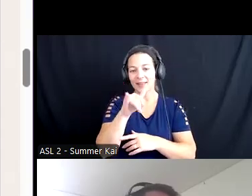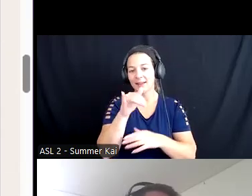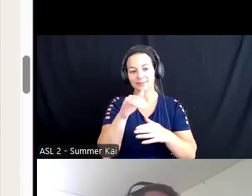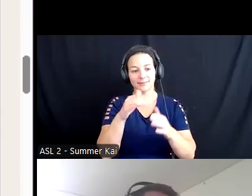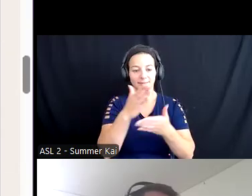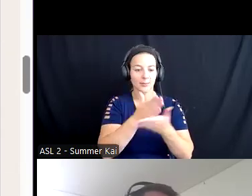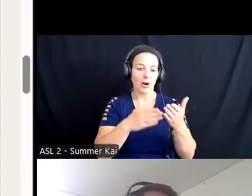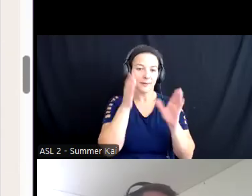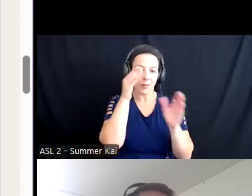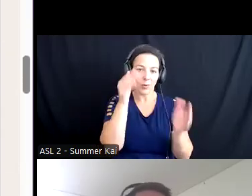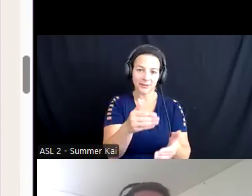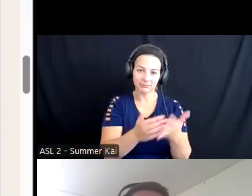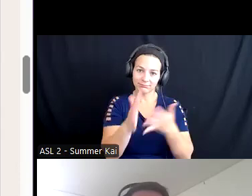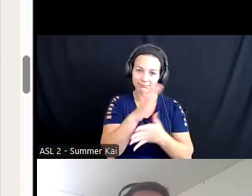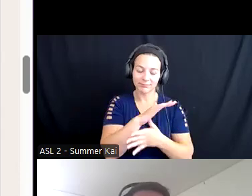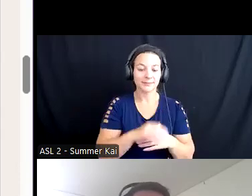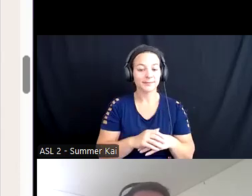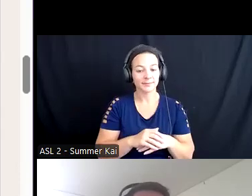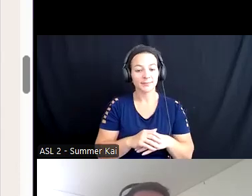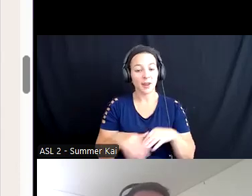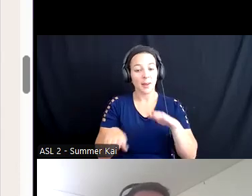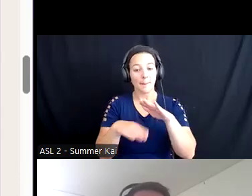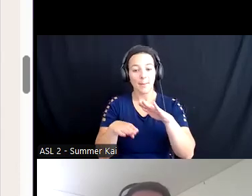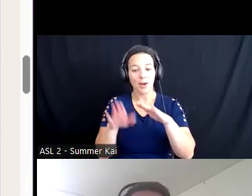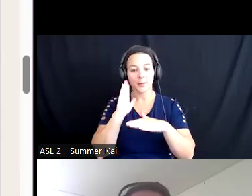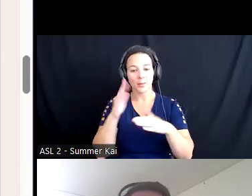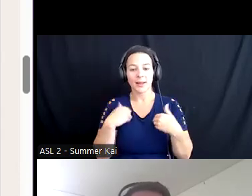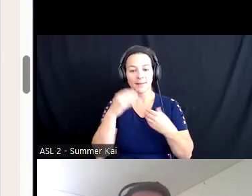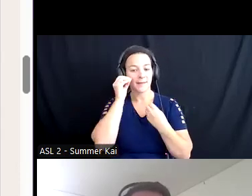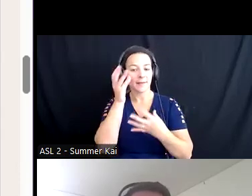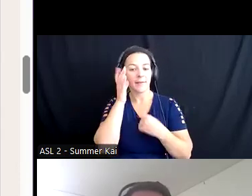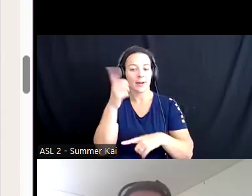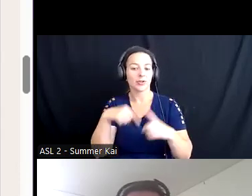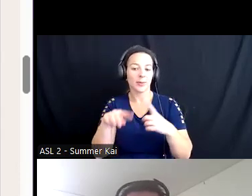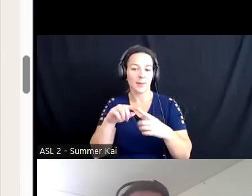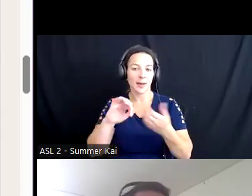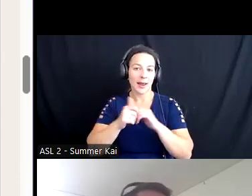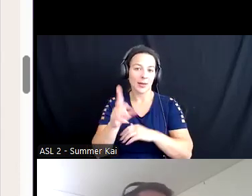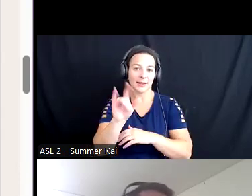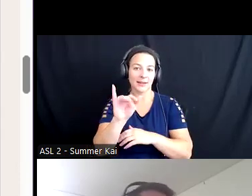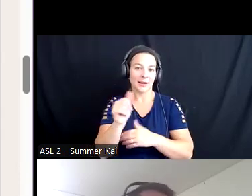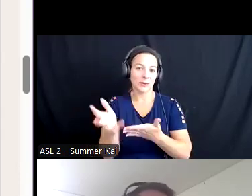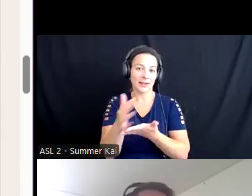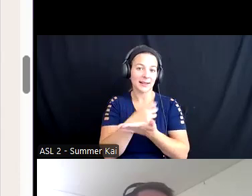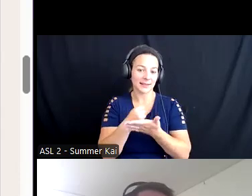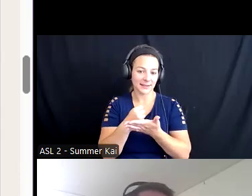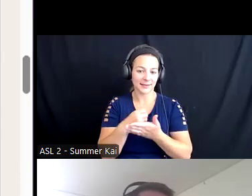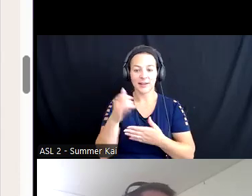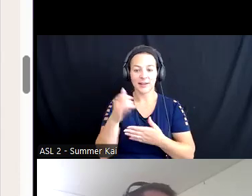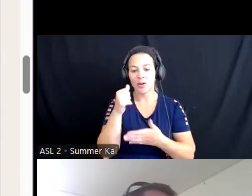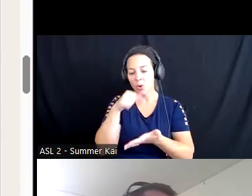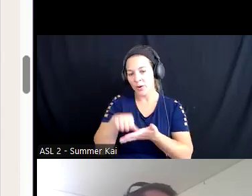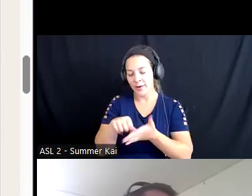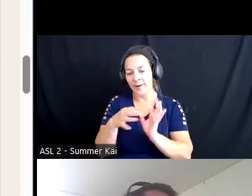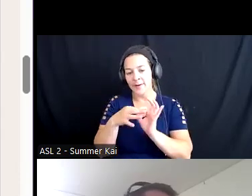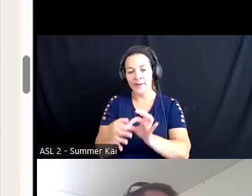At the bottom of each section, you'll also find some information about the data source, as well as any notes